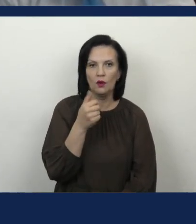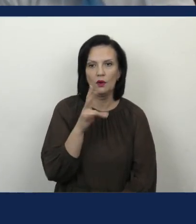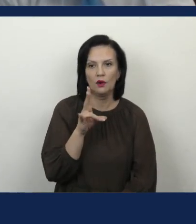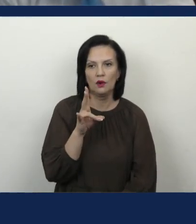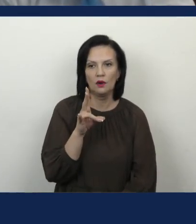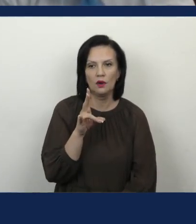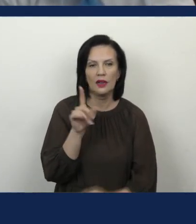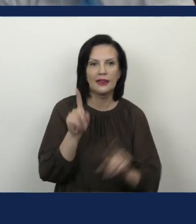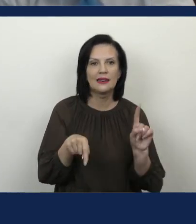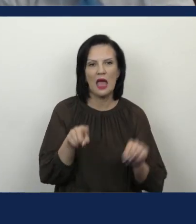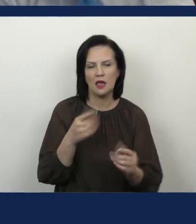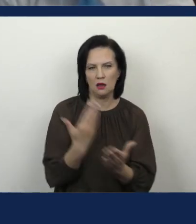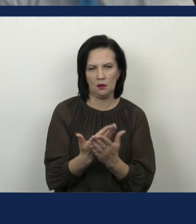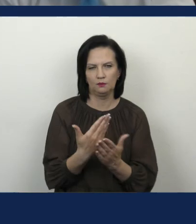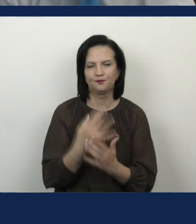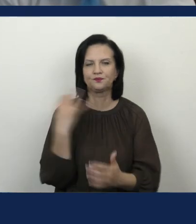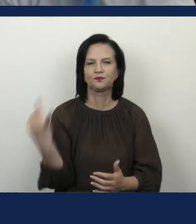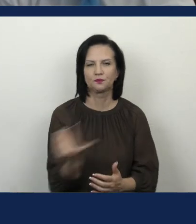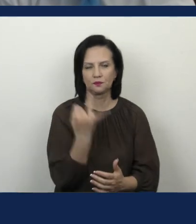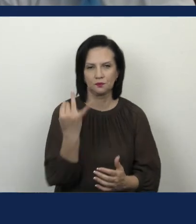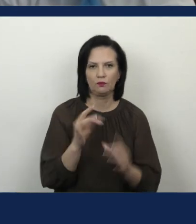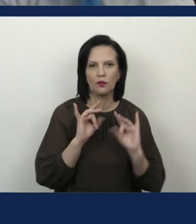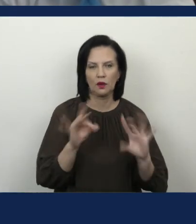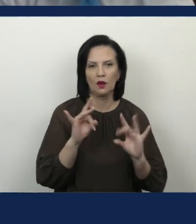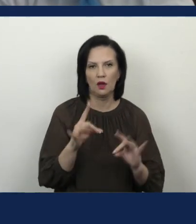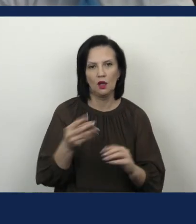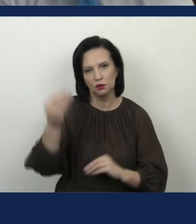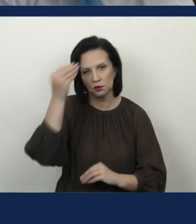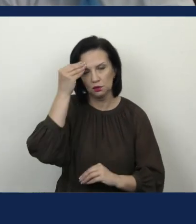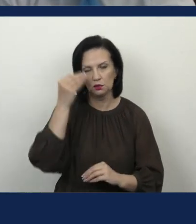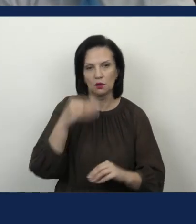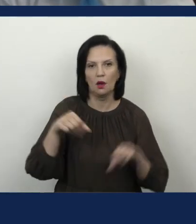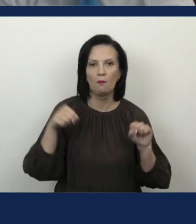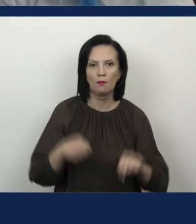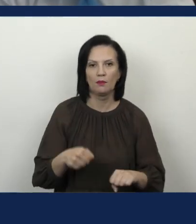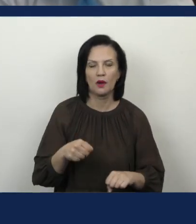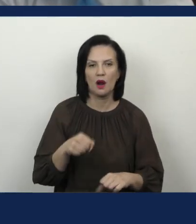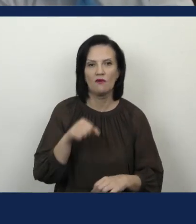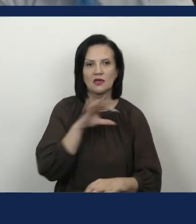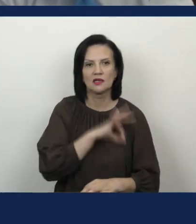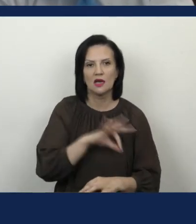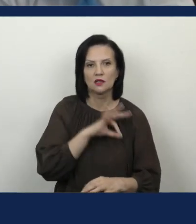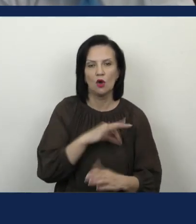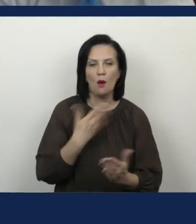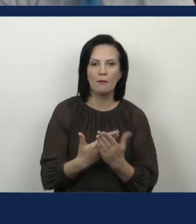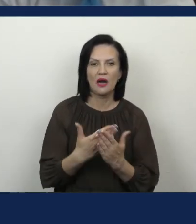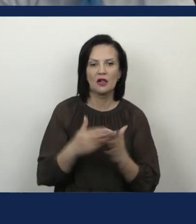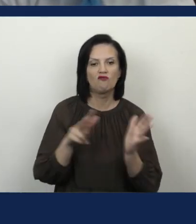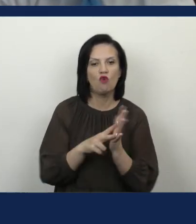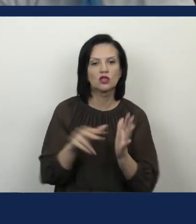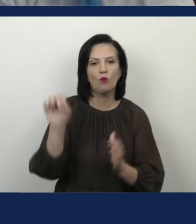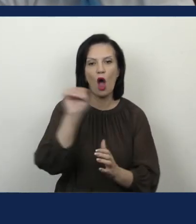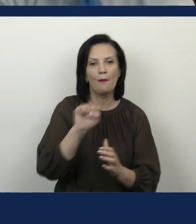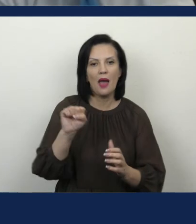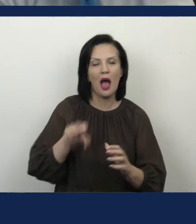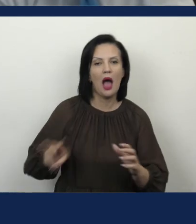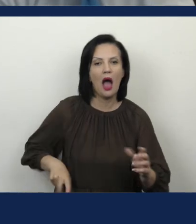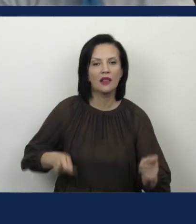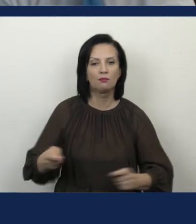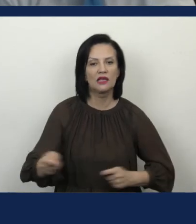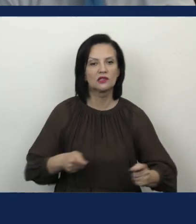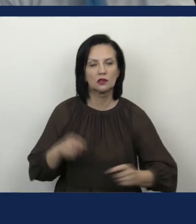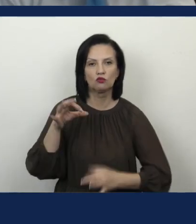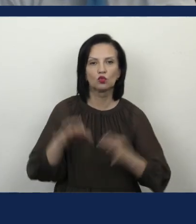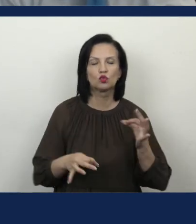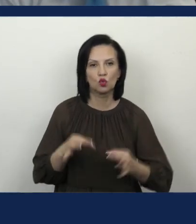March 2021. Let me give you some interesting, from the point of view of the application of law, cases from